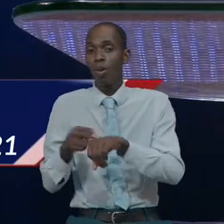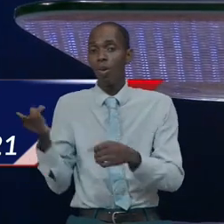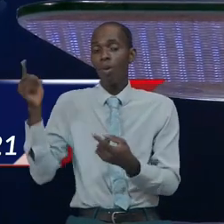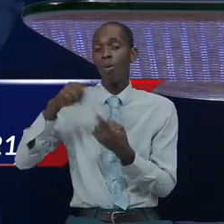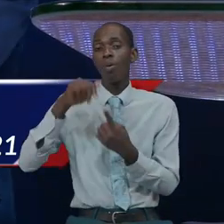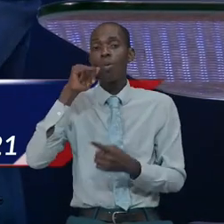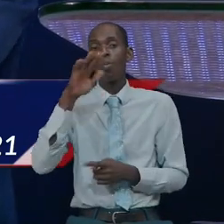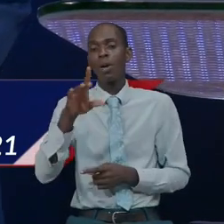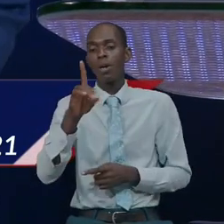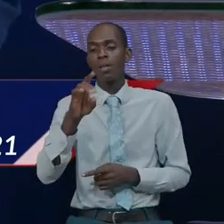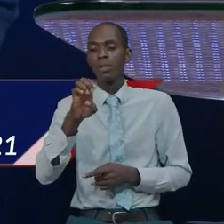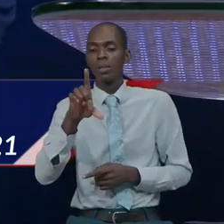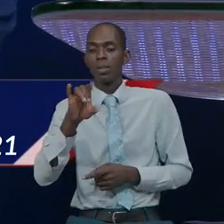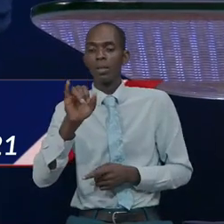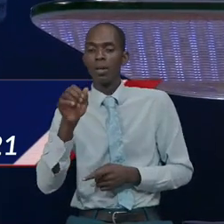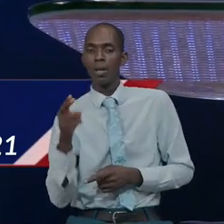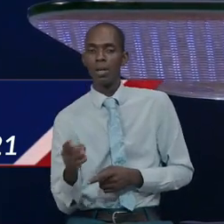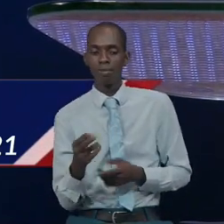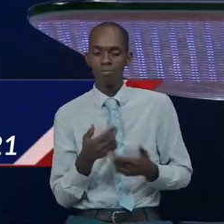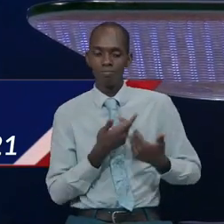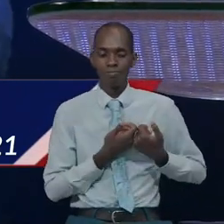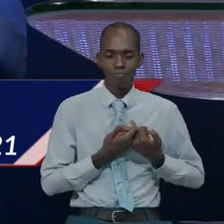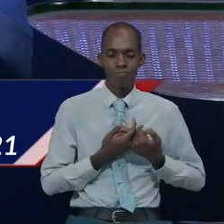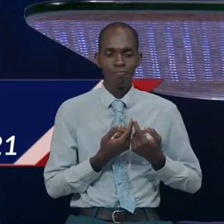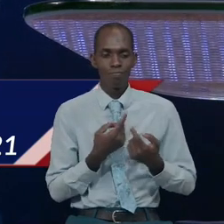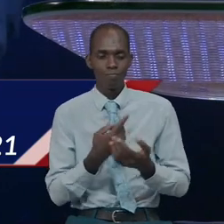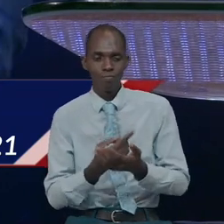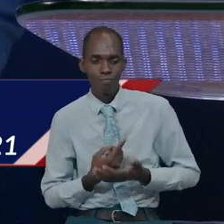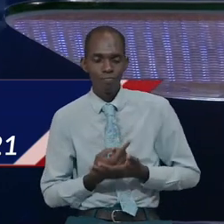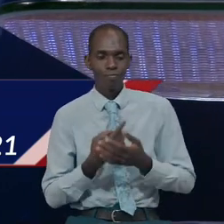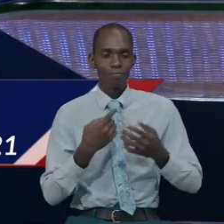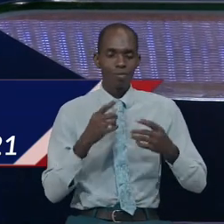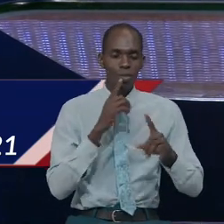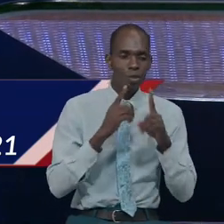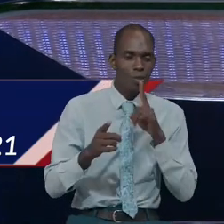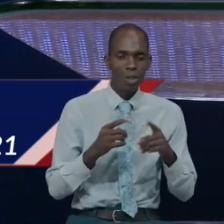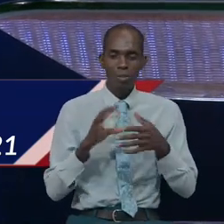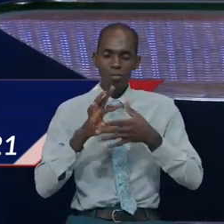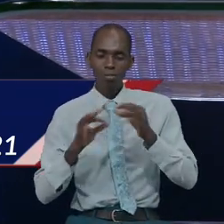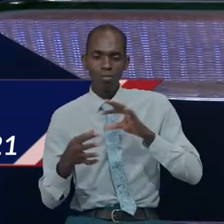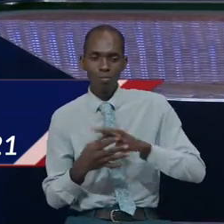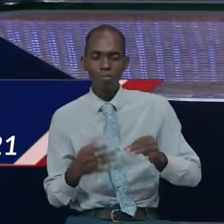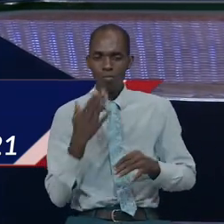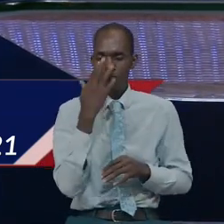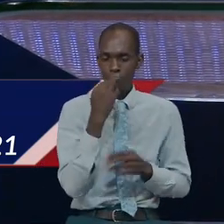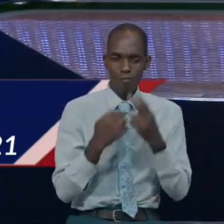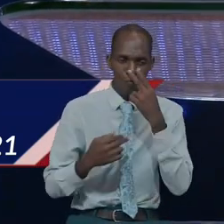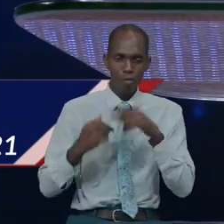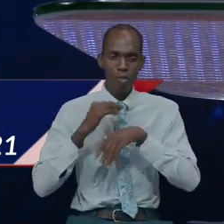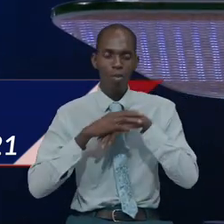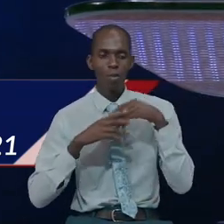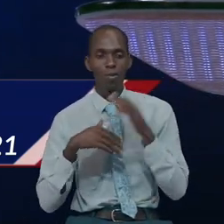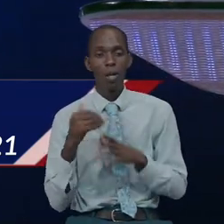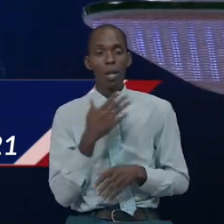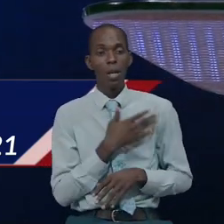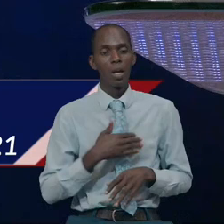Intimacy came in, discussion came in, and telling stories sees all that came in, and